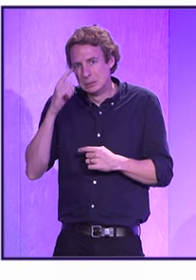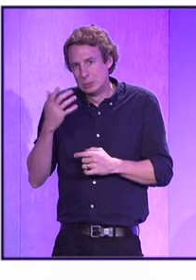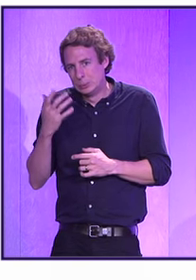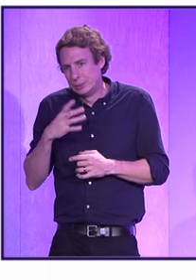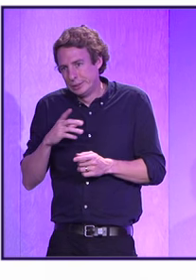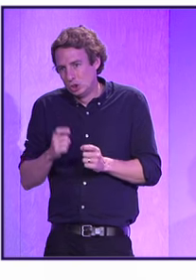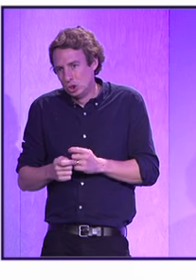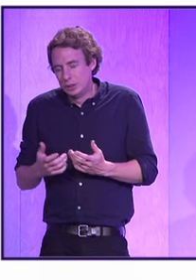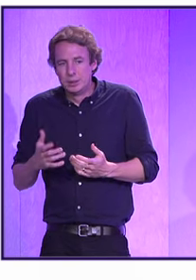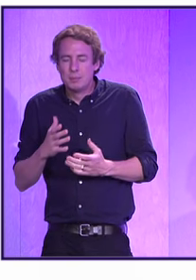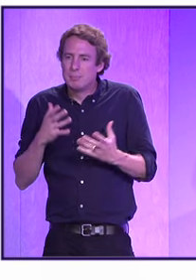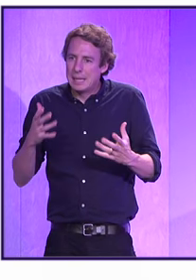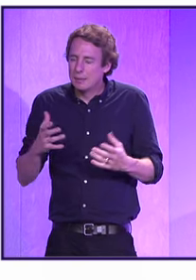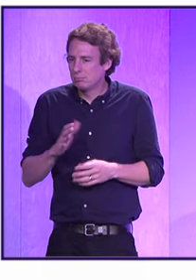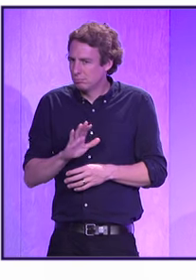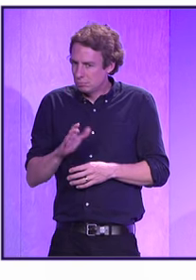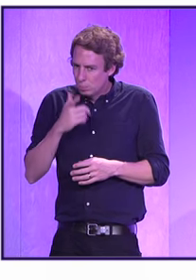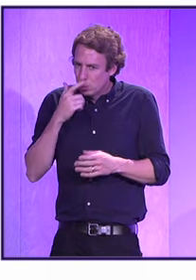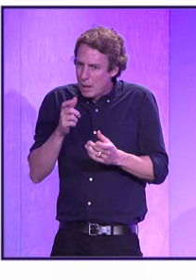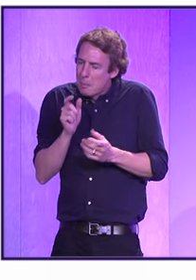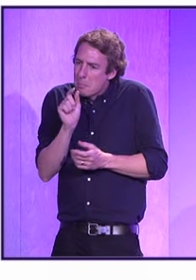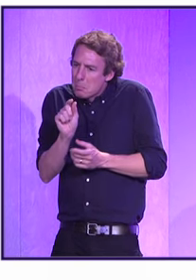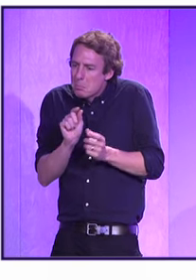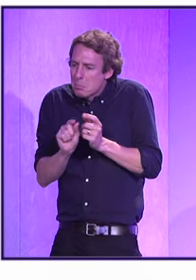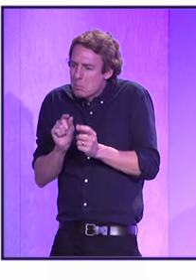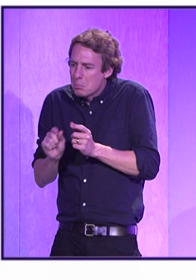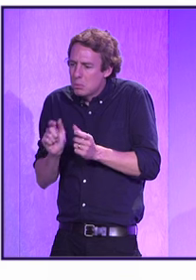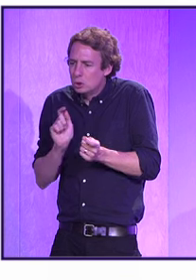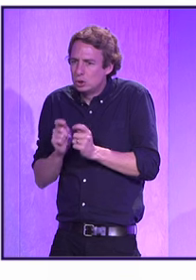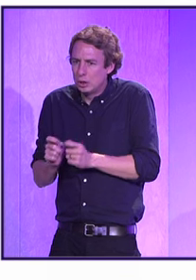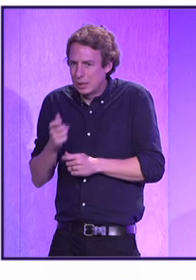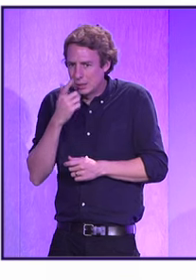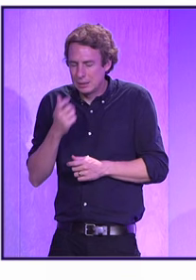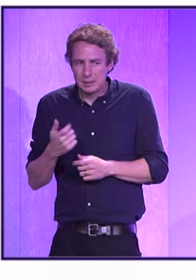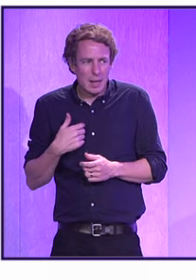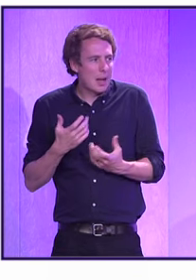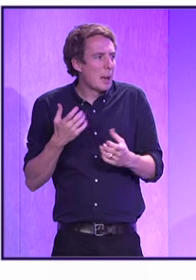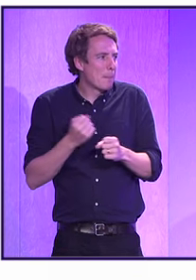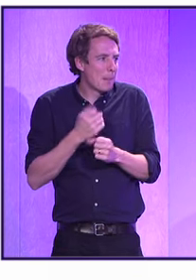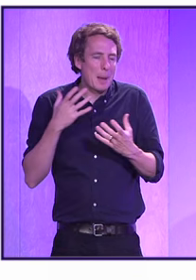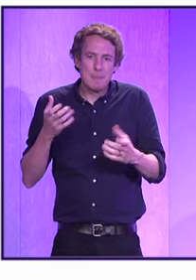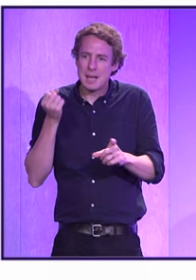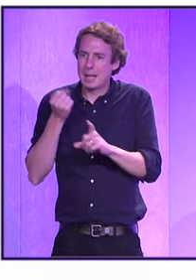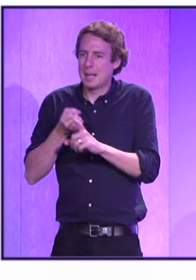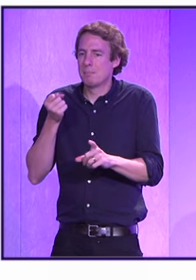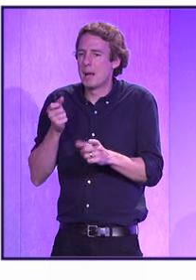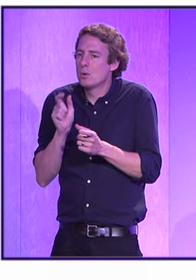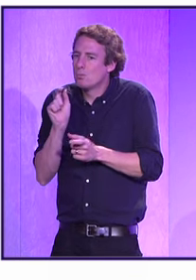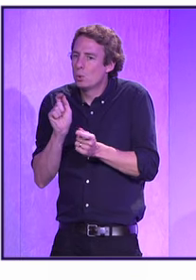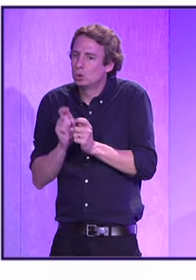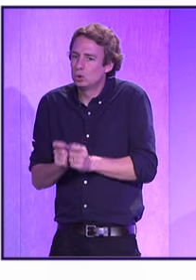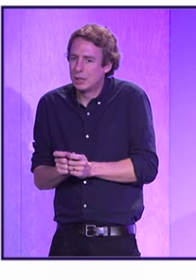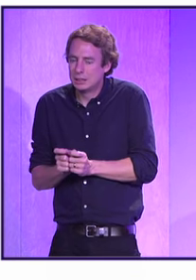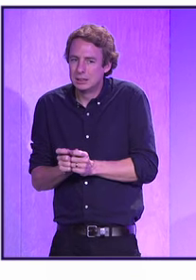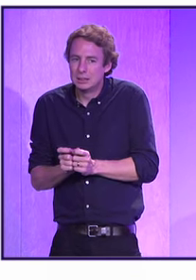but really it's not that. You know, the small changes that we make when scaled at, you know, across large instances and organizations make a